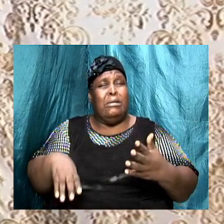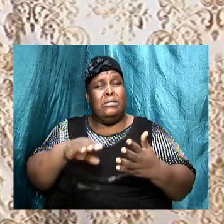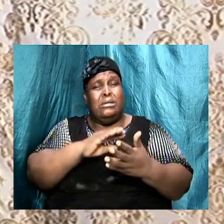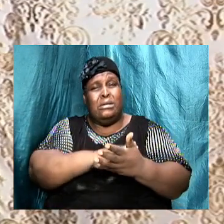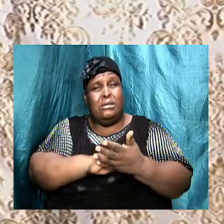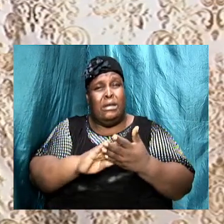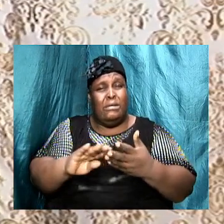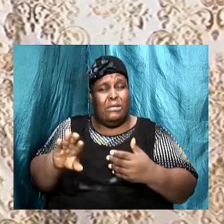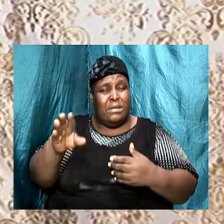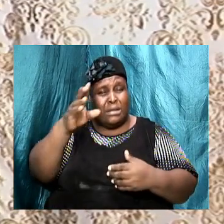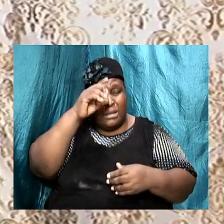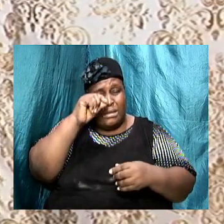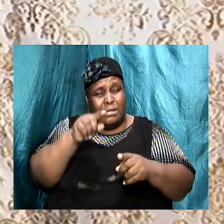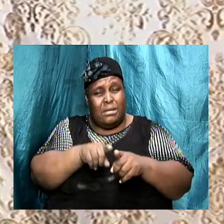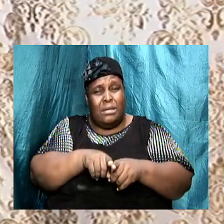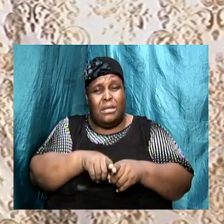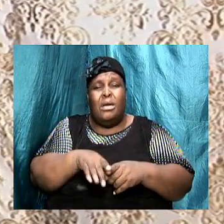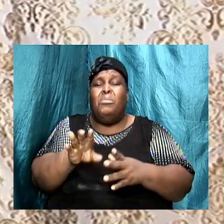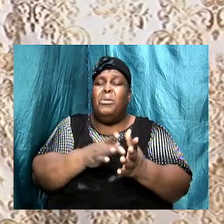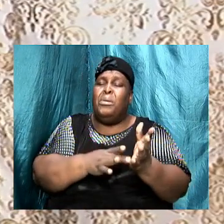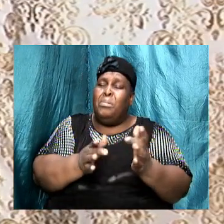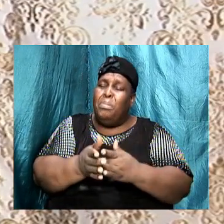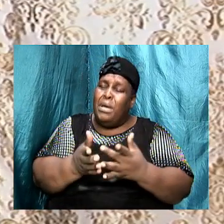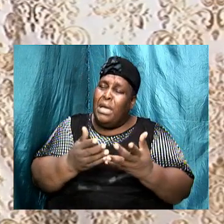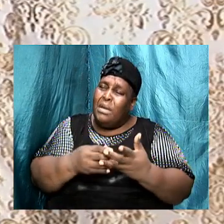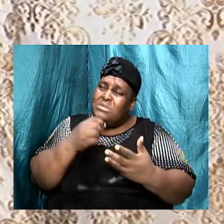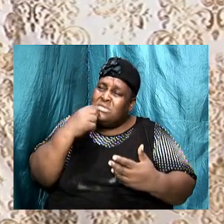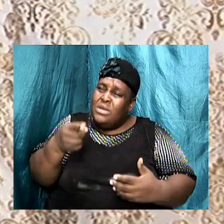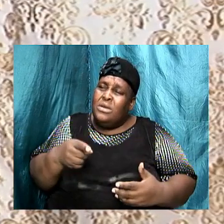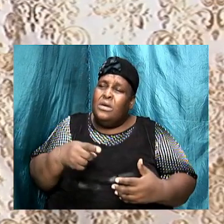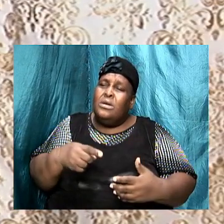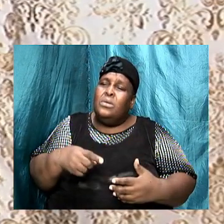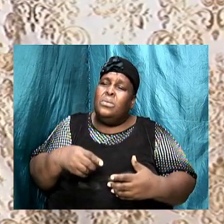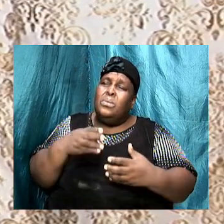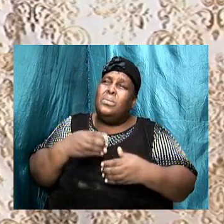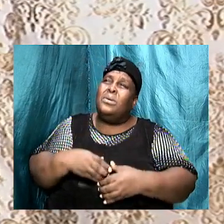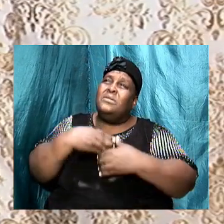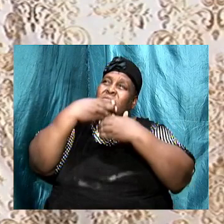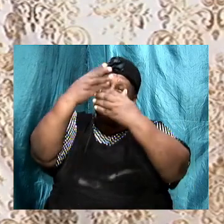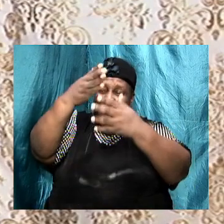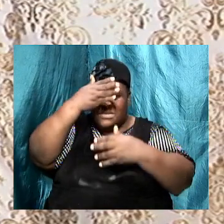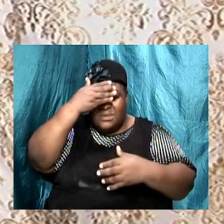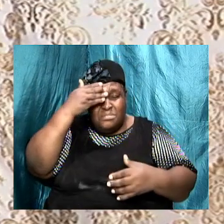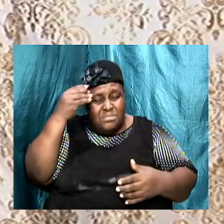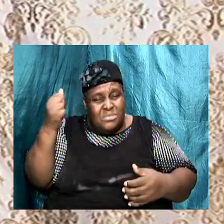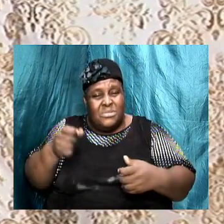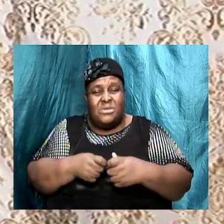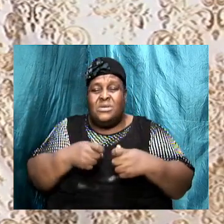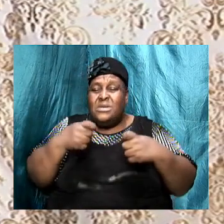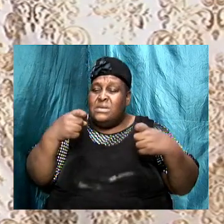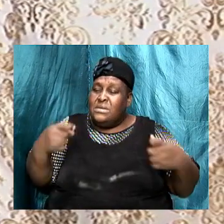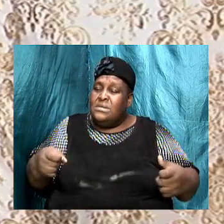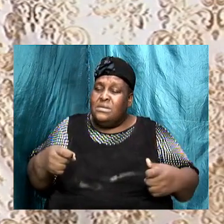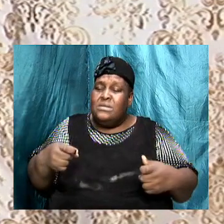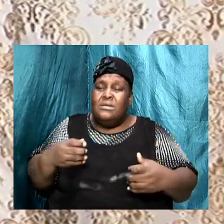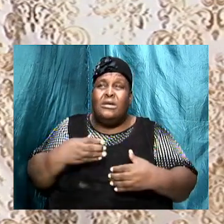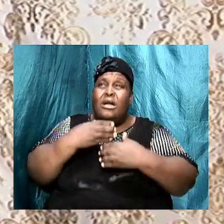God, the Bible says, he that confesseth and forsaketh his sin, confess them to God.